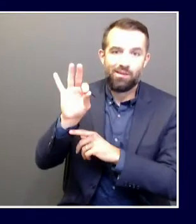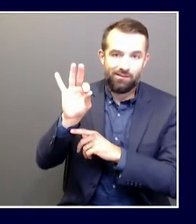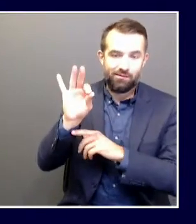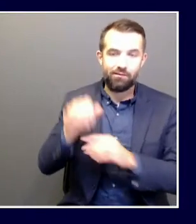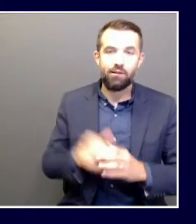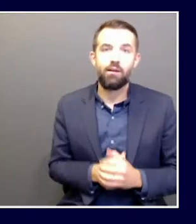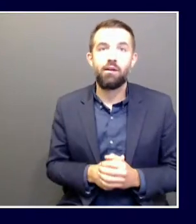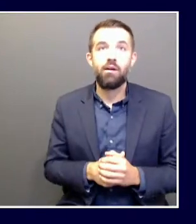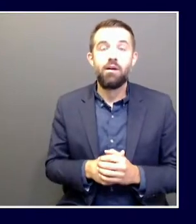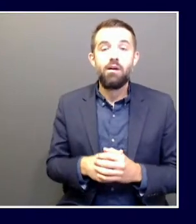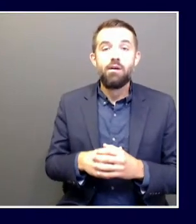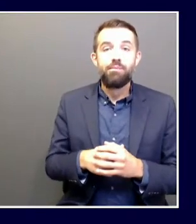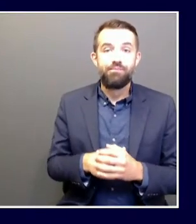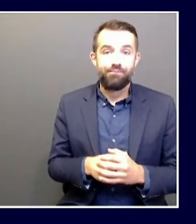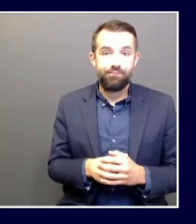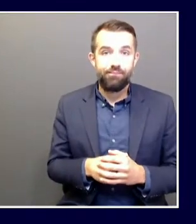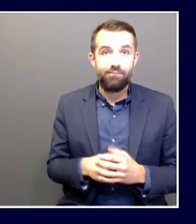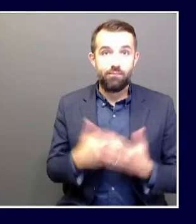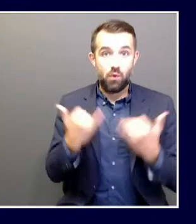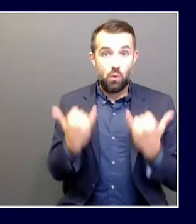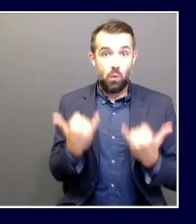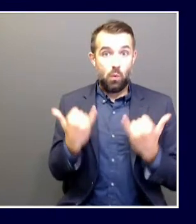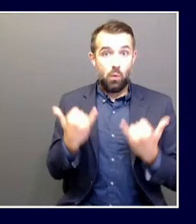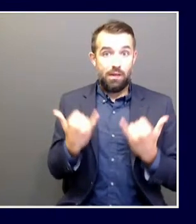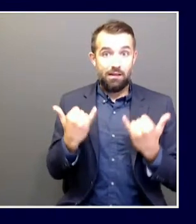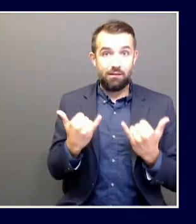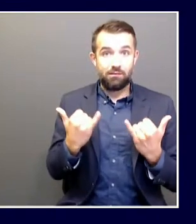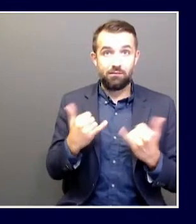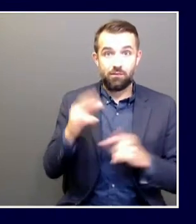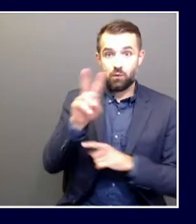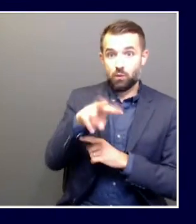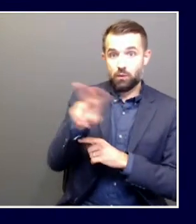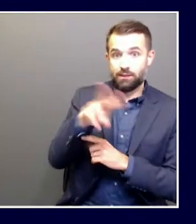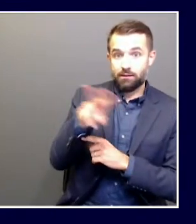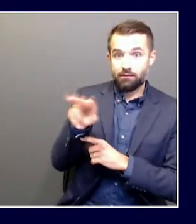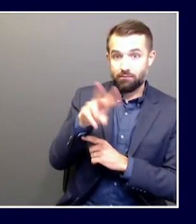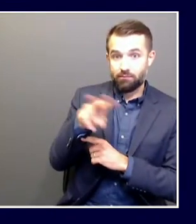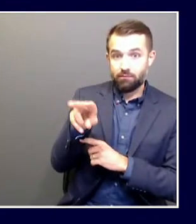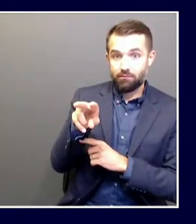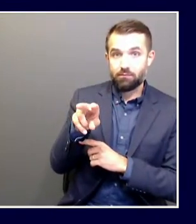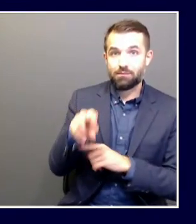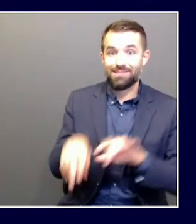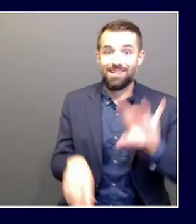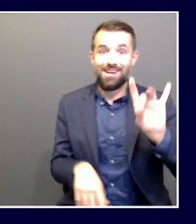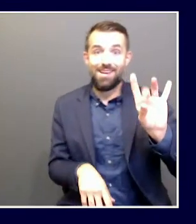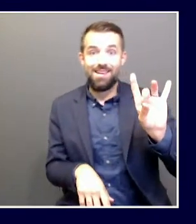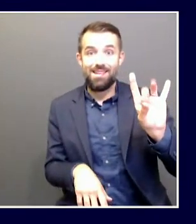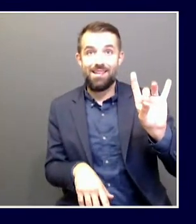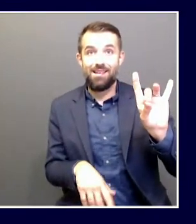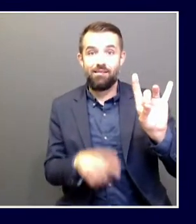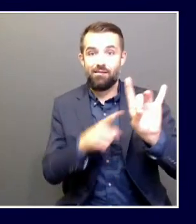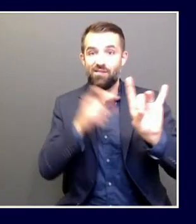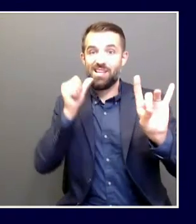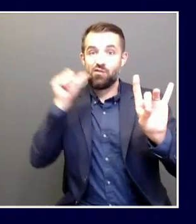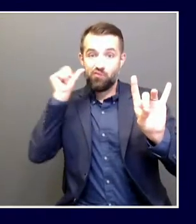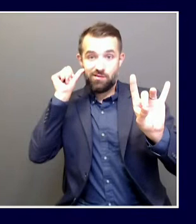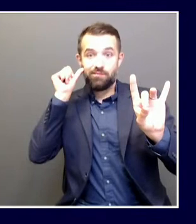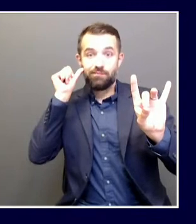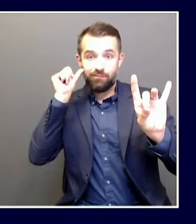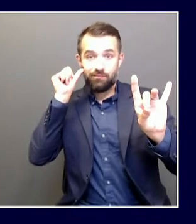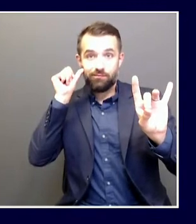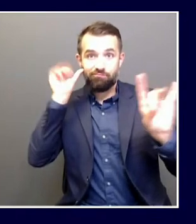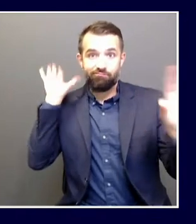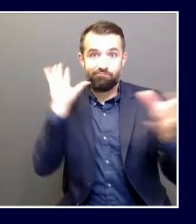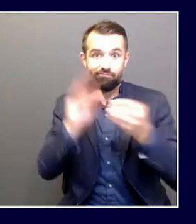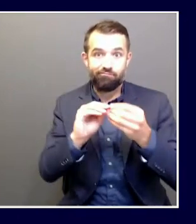22 of today's reported deaths and 8 of yesterday's reported deaths were from our periodic vital